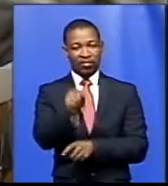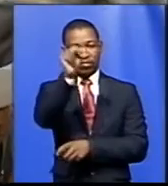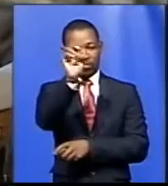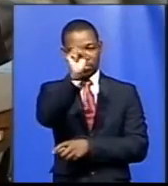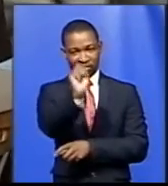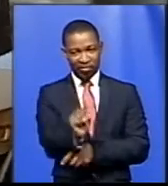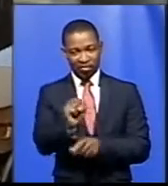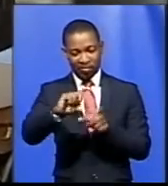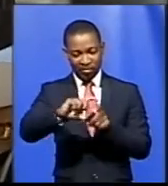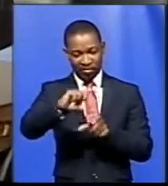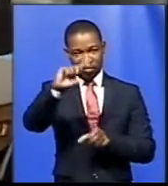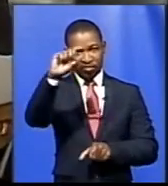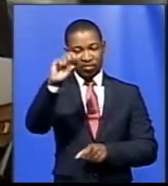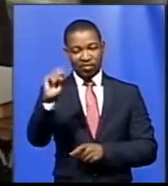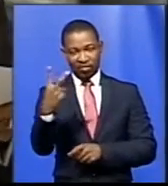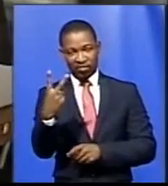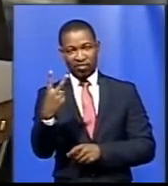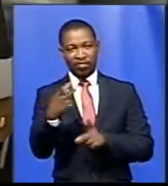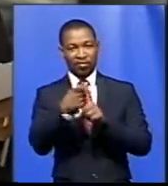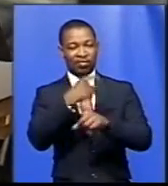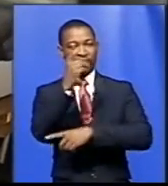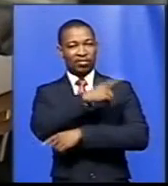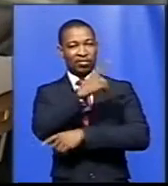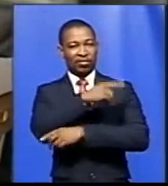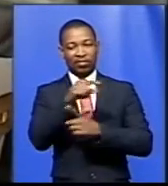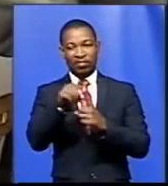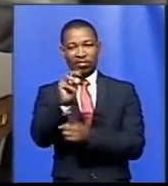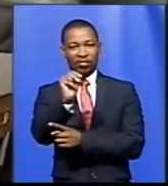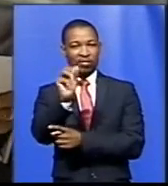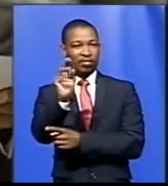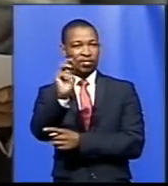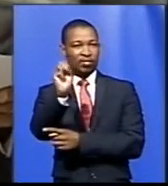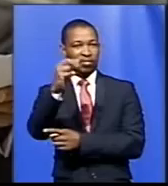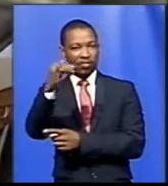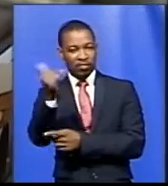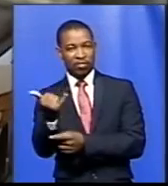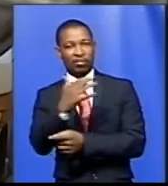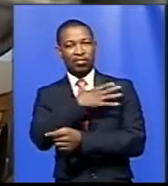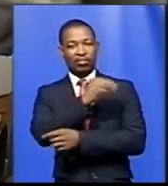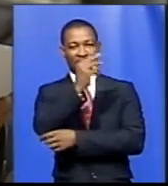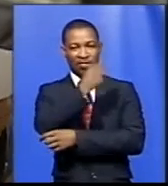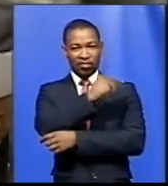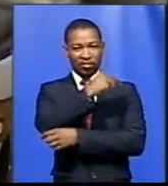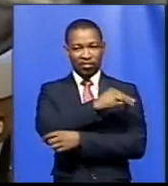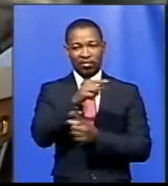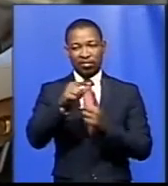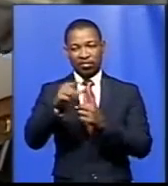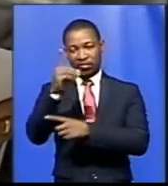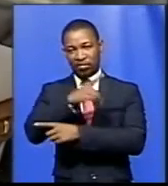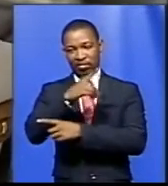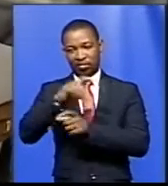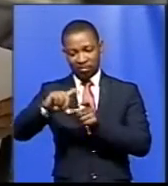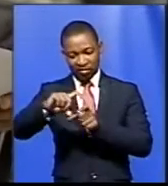North-South Carrier 2 from Palape to Mamashia, Mahalape and the Palape network